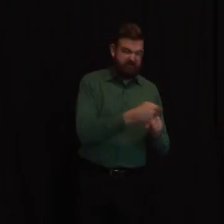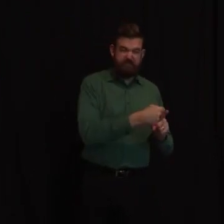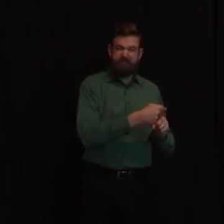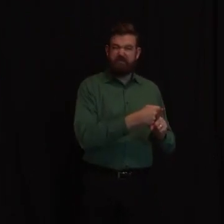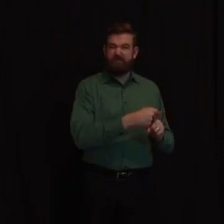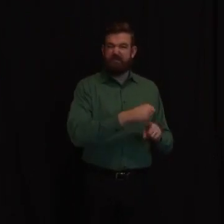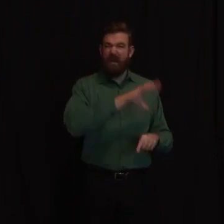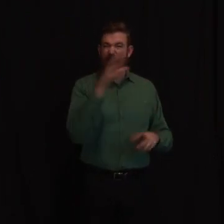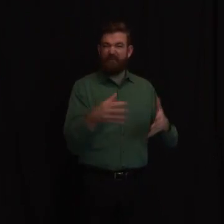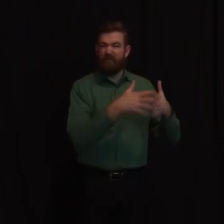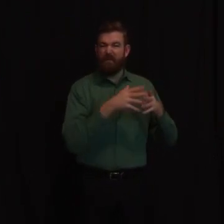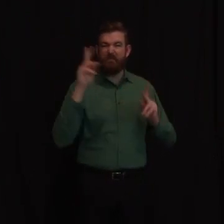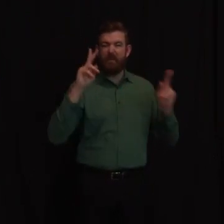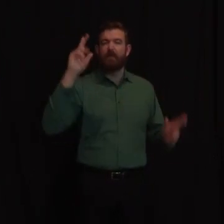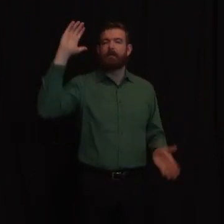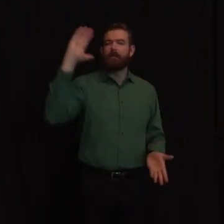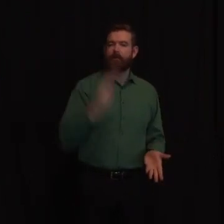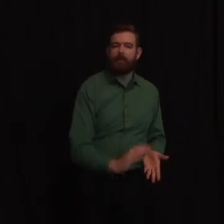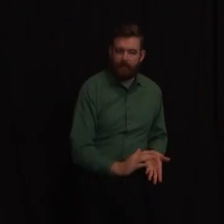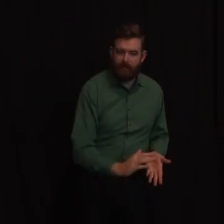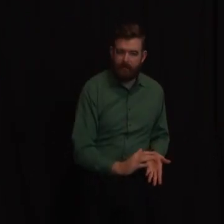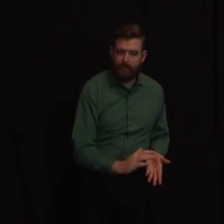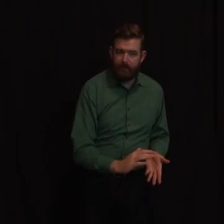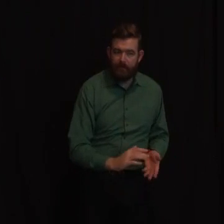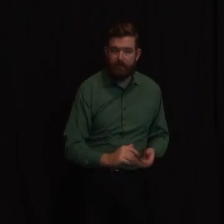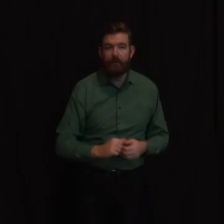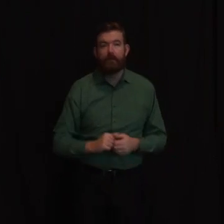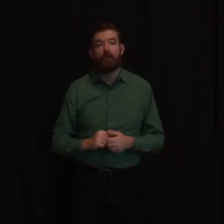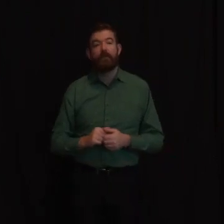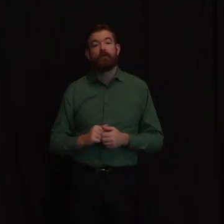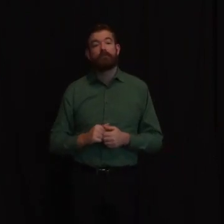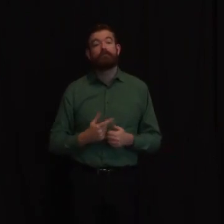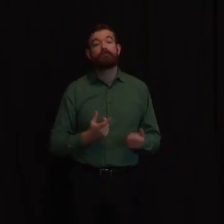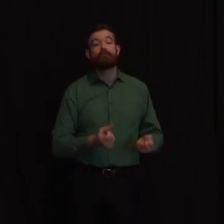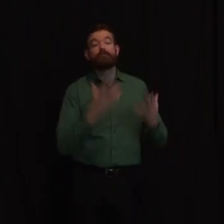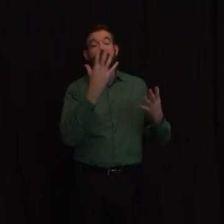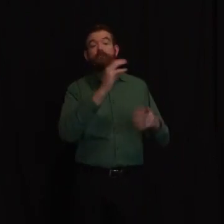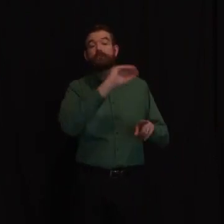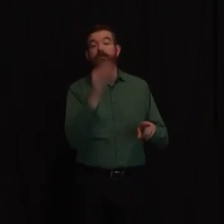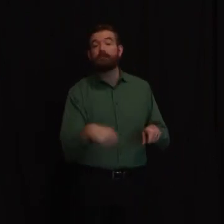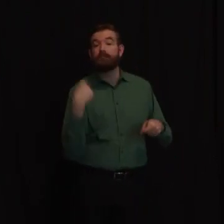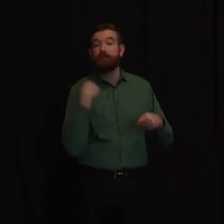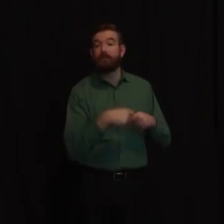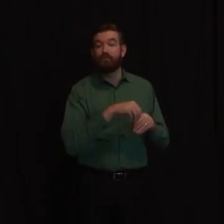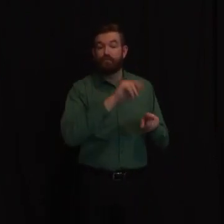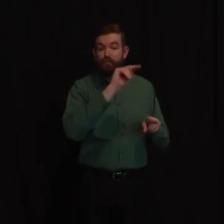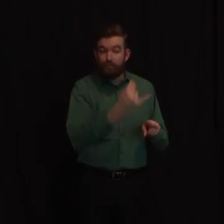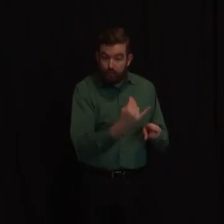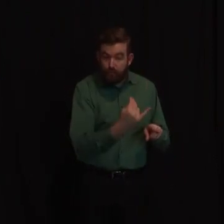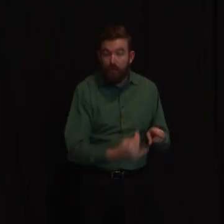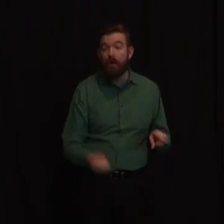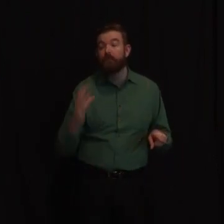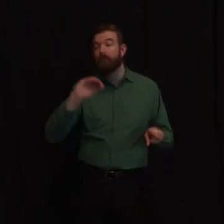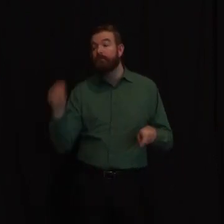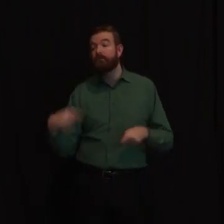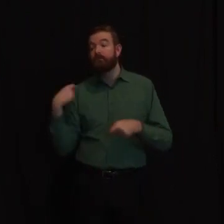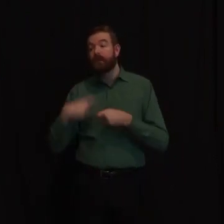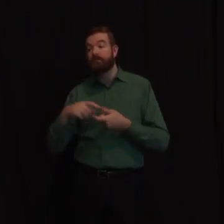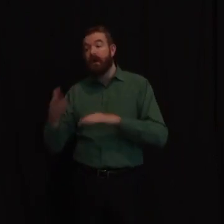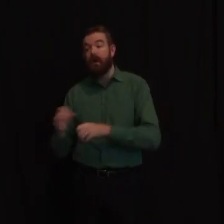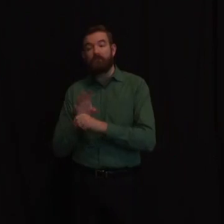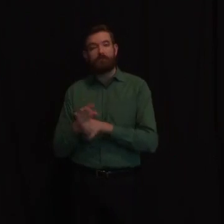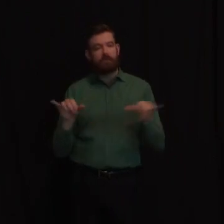shy of the overall representation, and as I've mentioned already in prior sessions, quite at odds with, as I understand, from